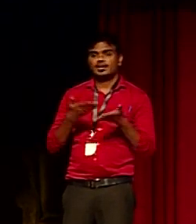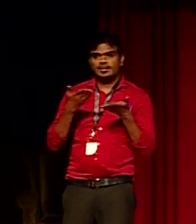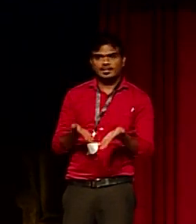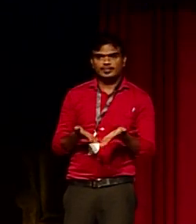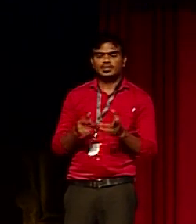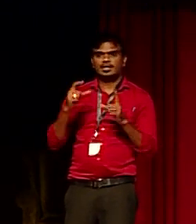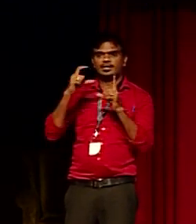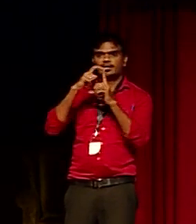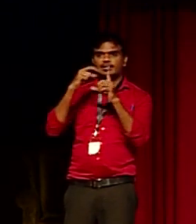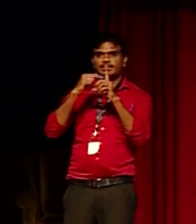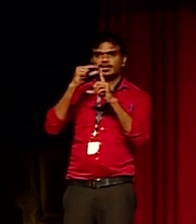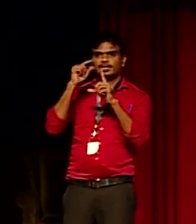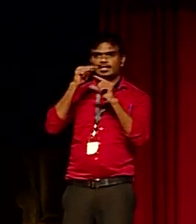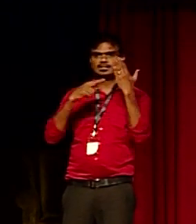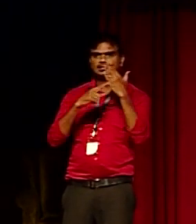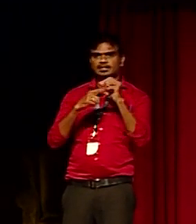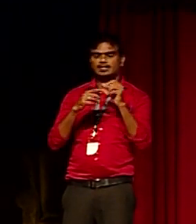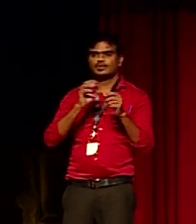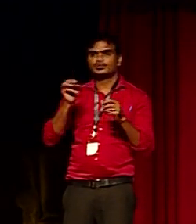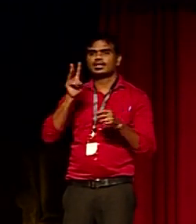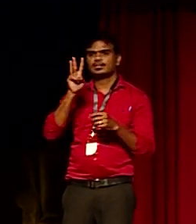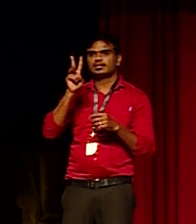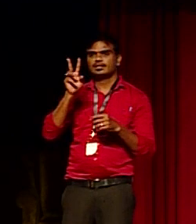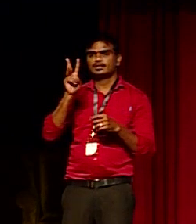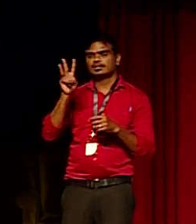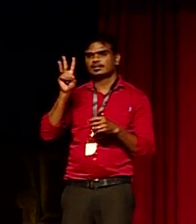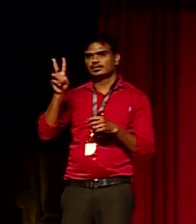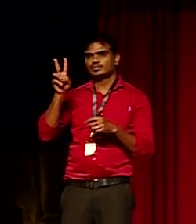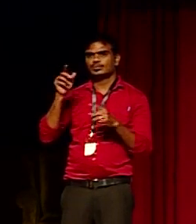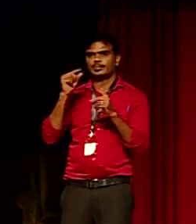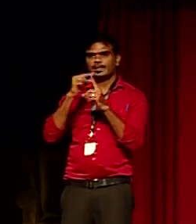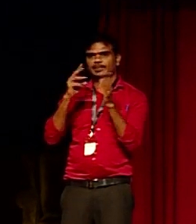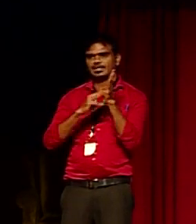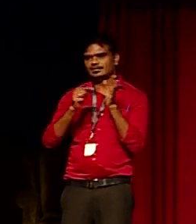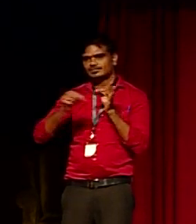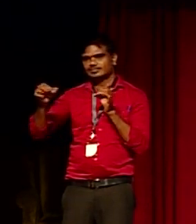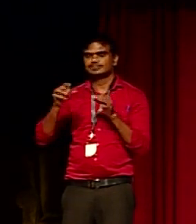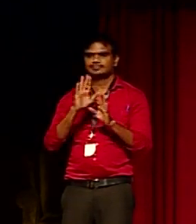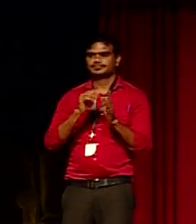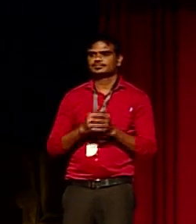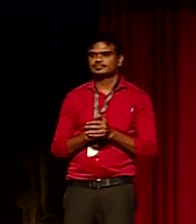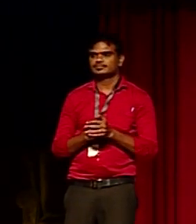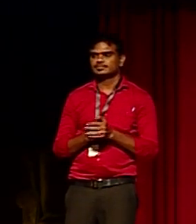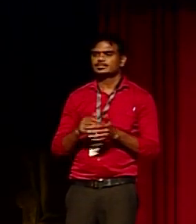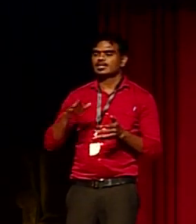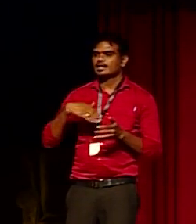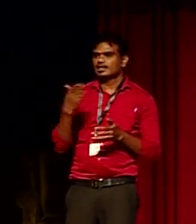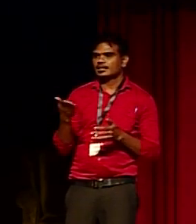They picked out 32 parameters, and they made these 4 indices. And